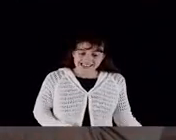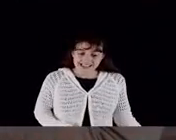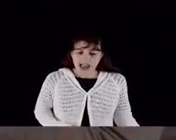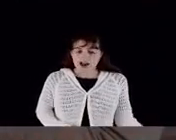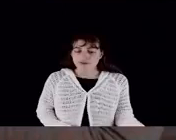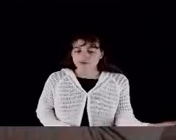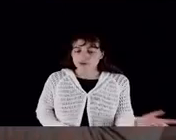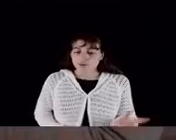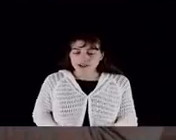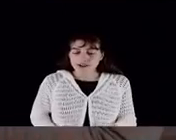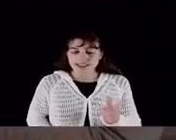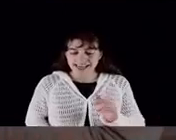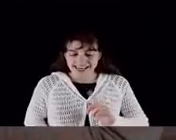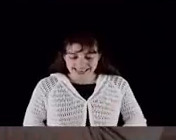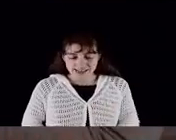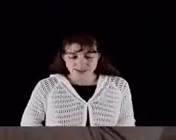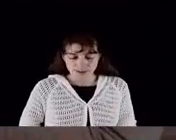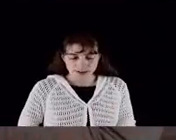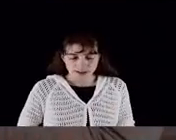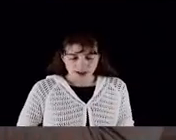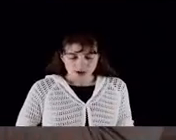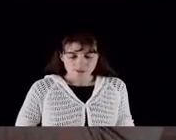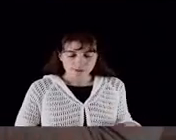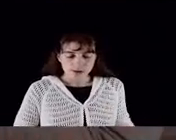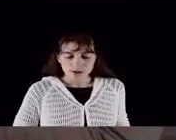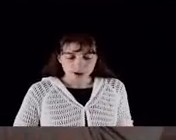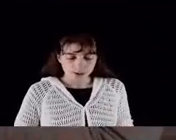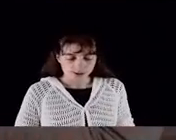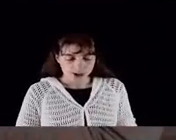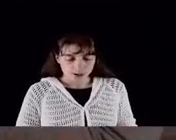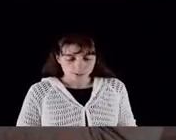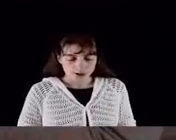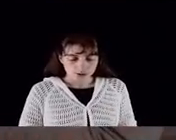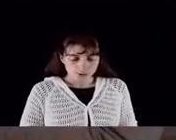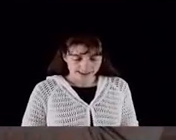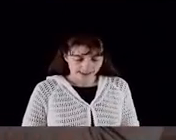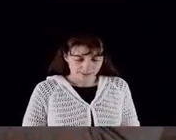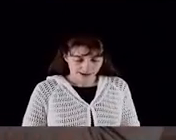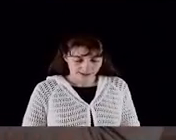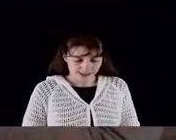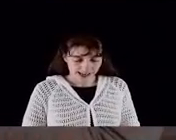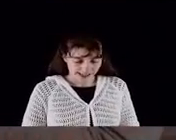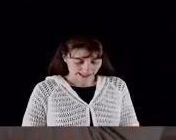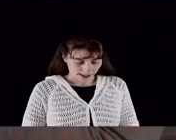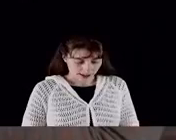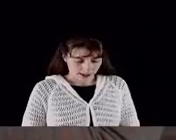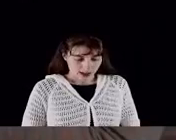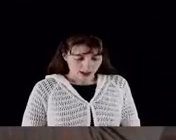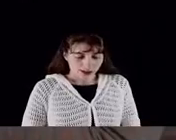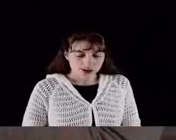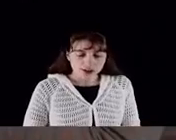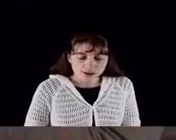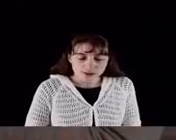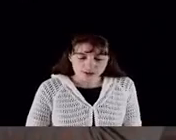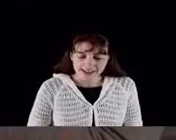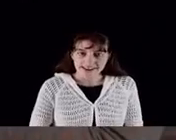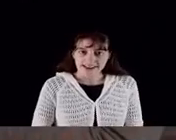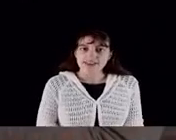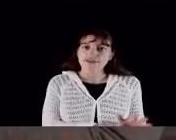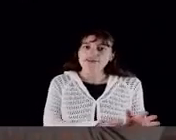signs and for wonders in Israel from the Lord of hosts, which dwelleth in Mount Zion." The